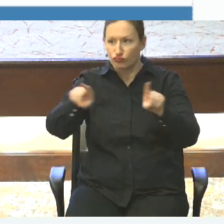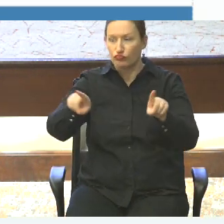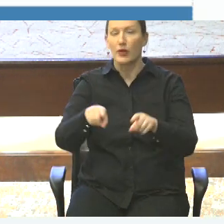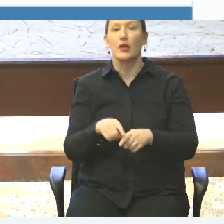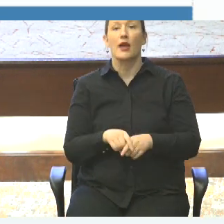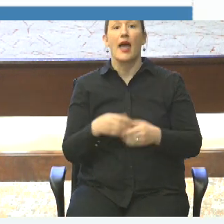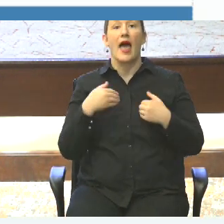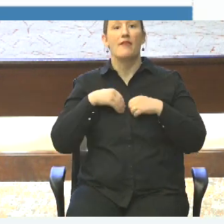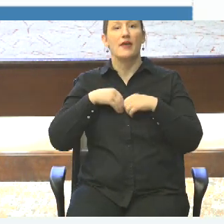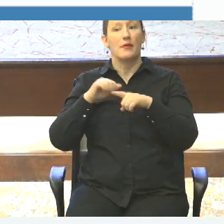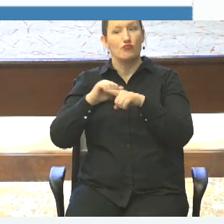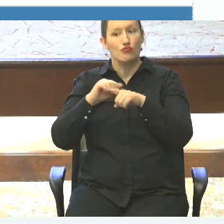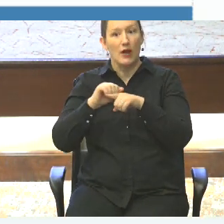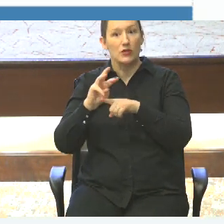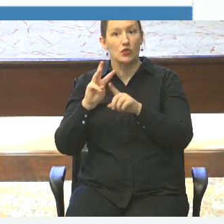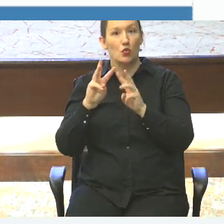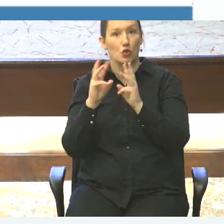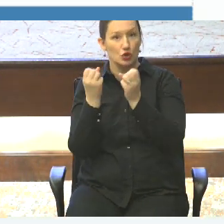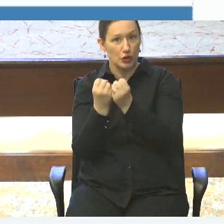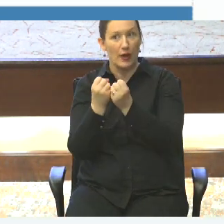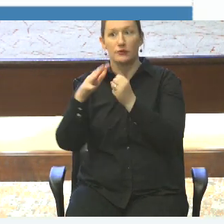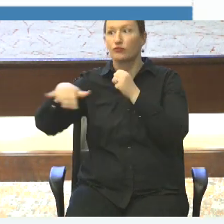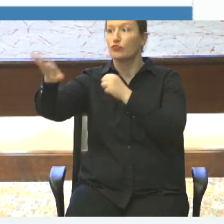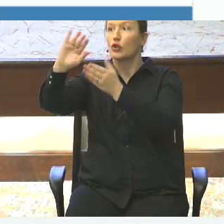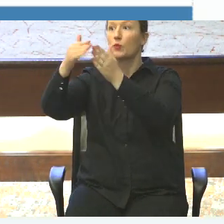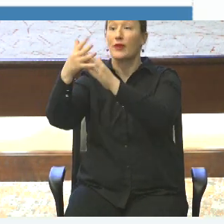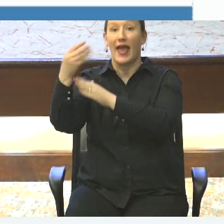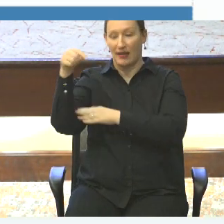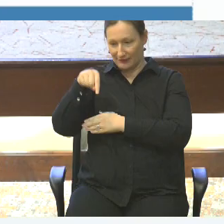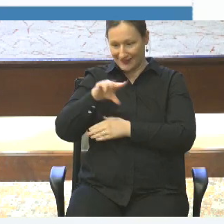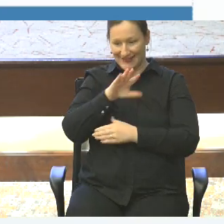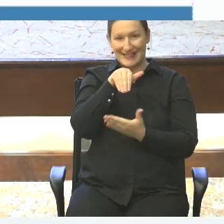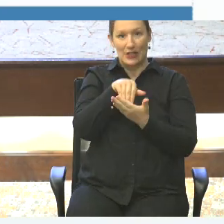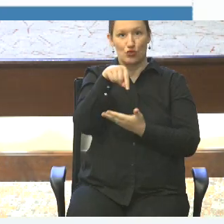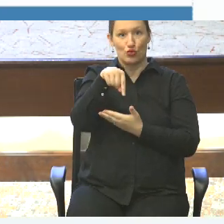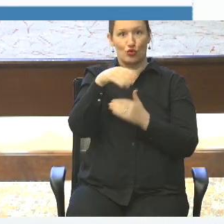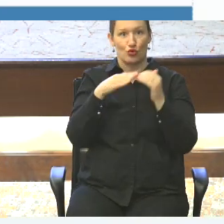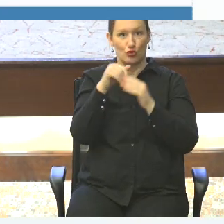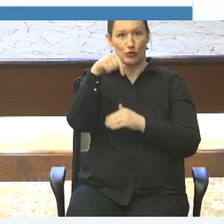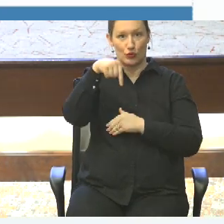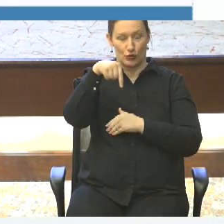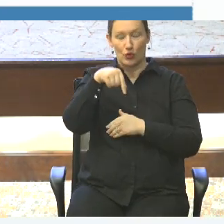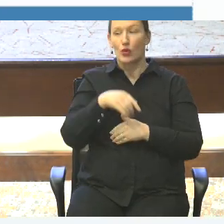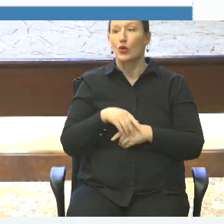practice workshops out in the community and in the center, the grand